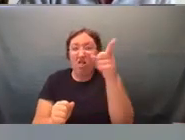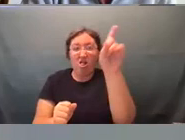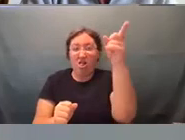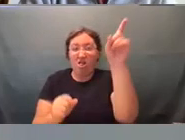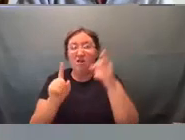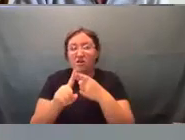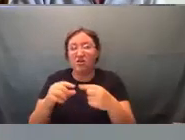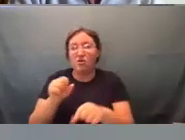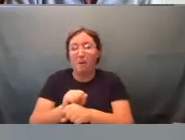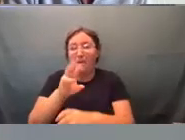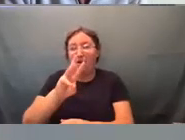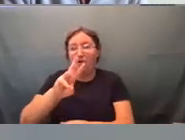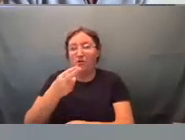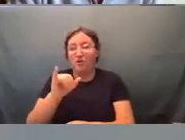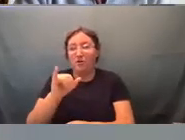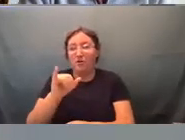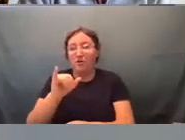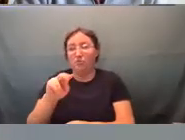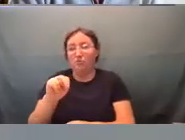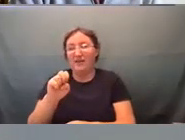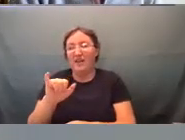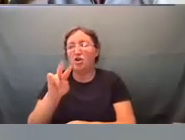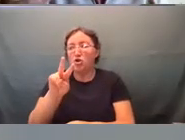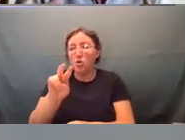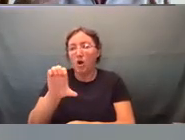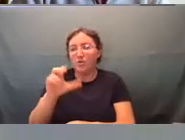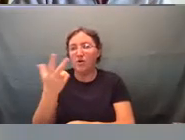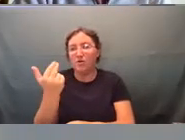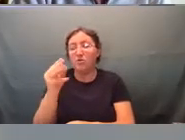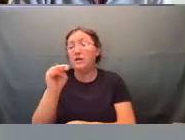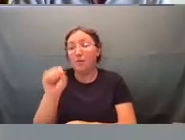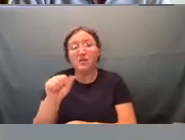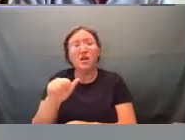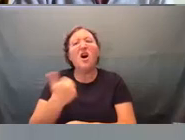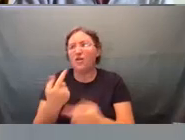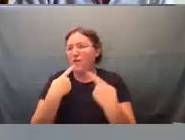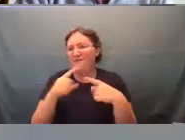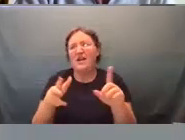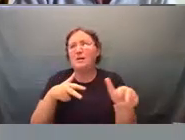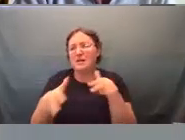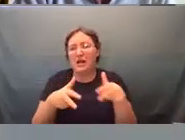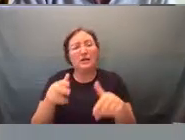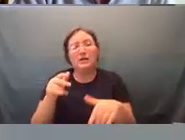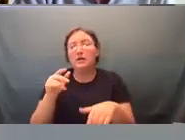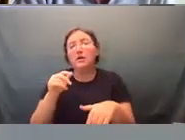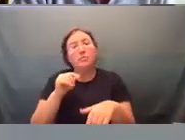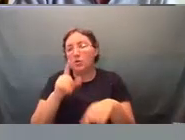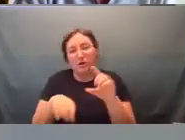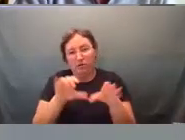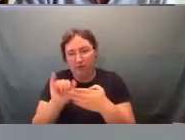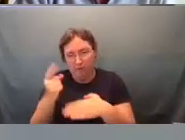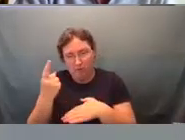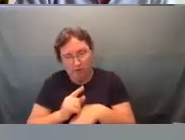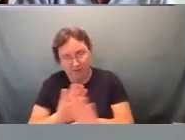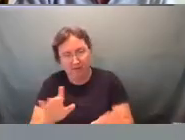way to Mount Whitney, like 213 miles, another world famous hike, not to be done in a day. But